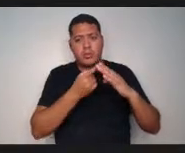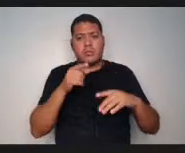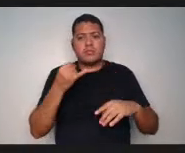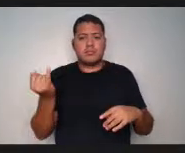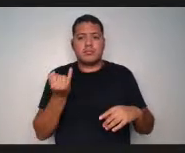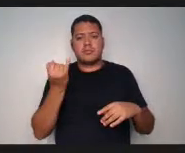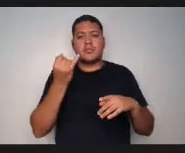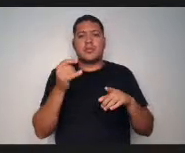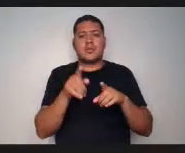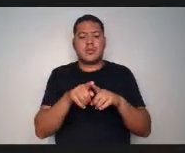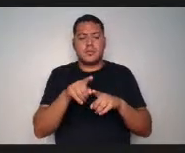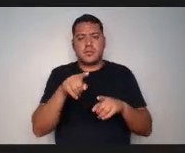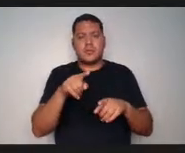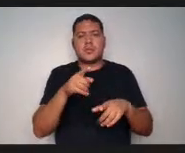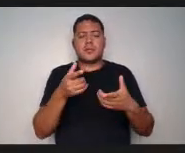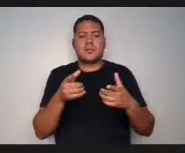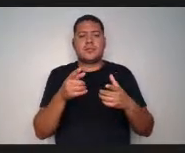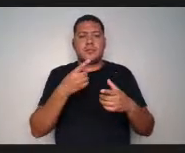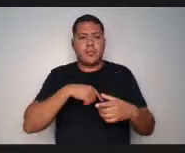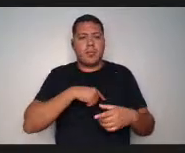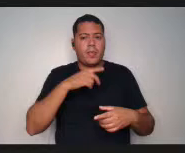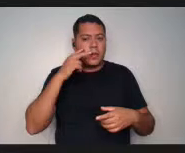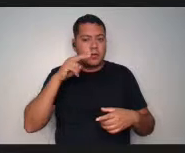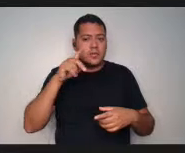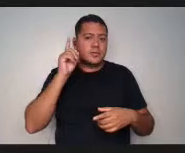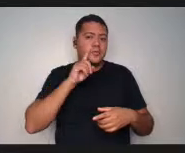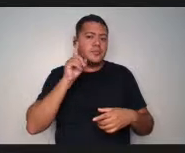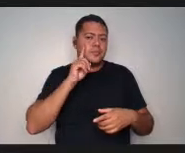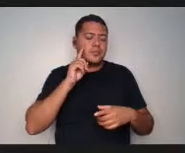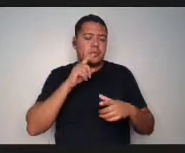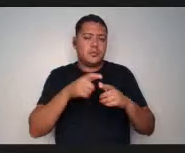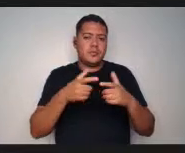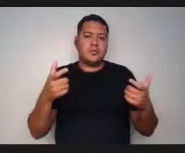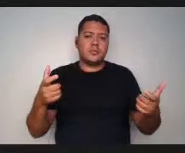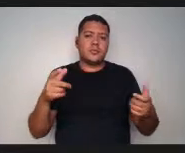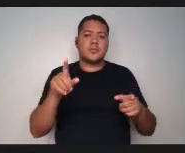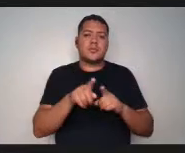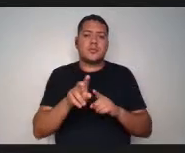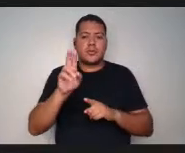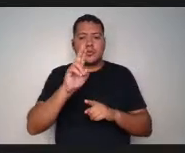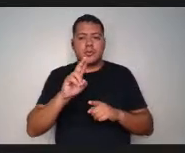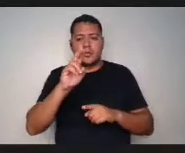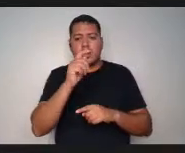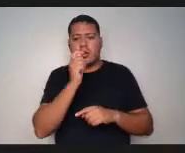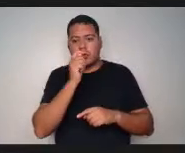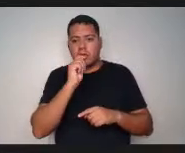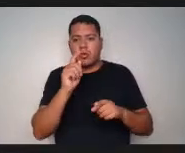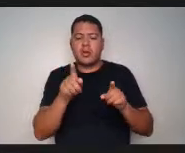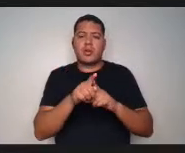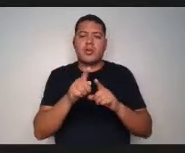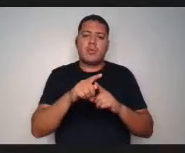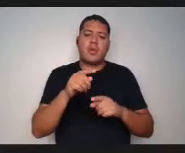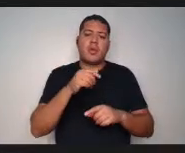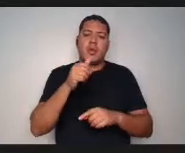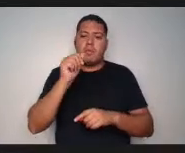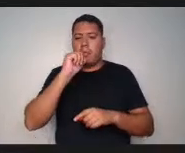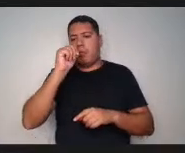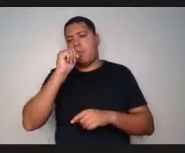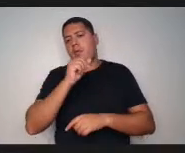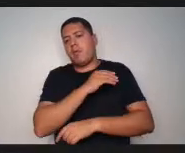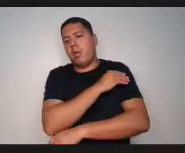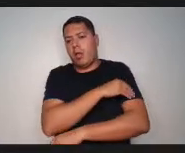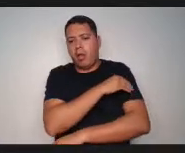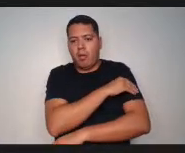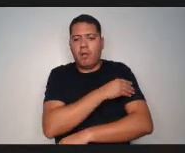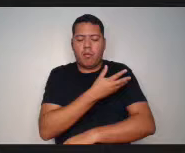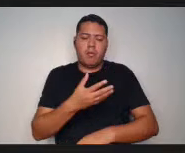increased use and abuse of alcohol and drugs, leading to an increase in opioid overdoses in the